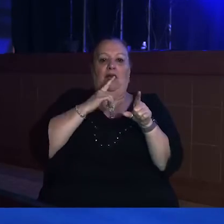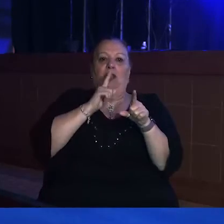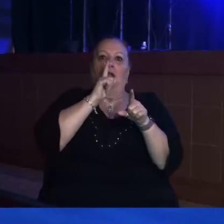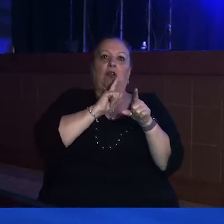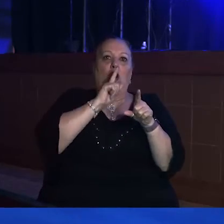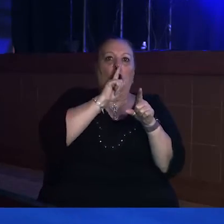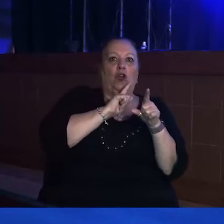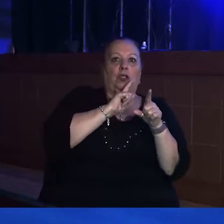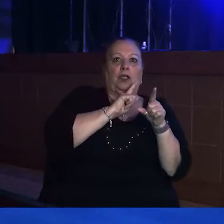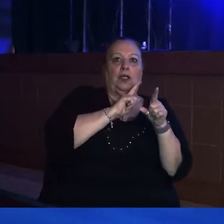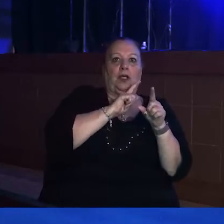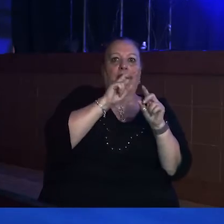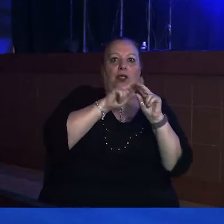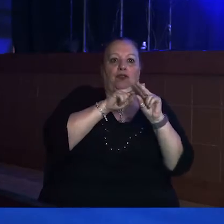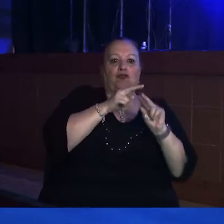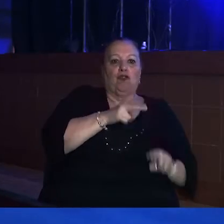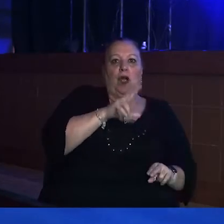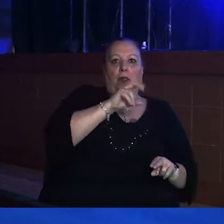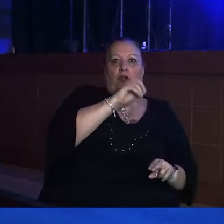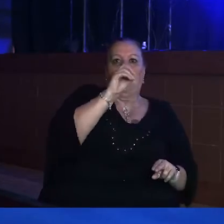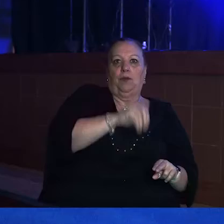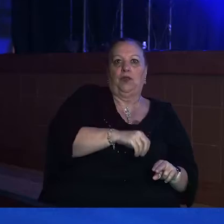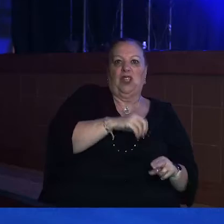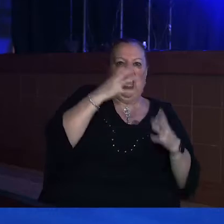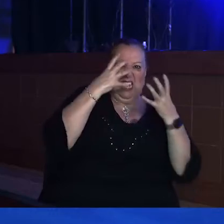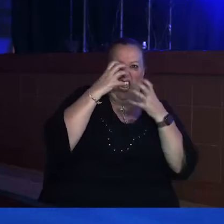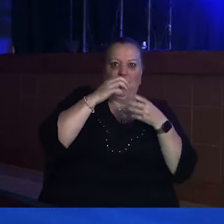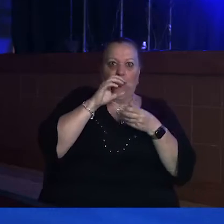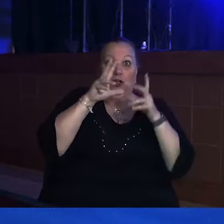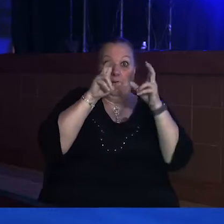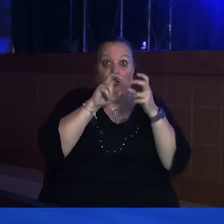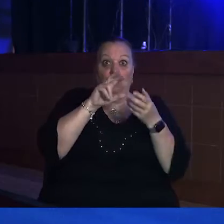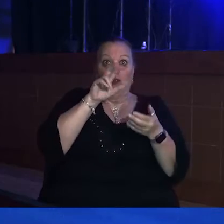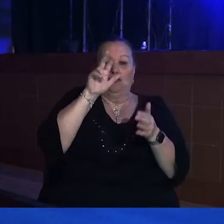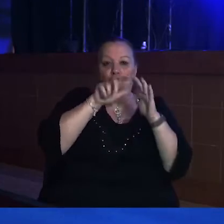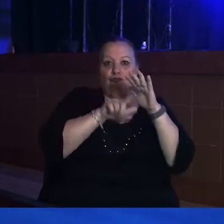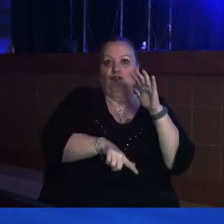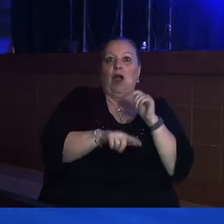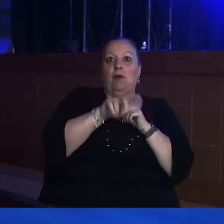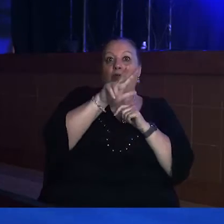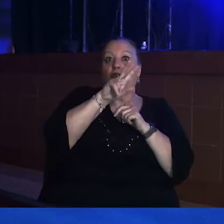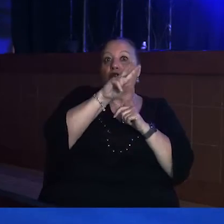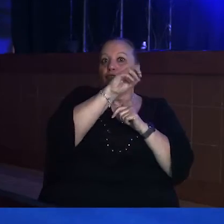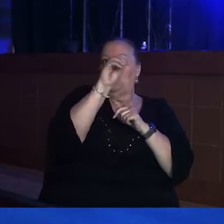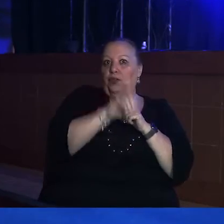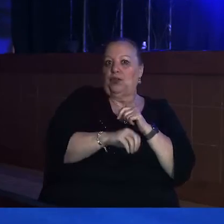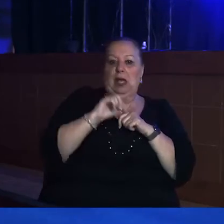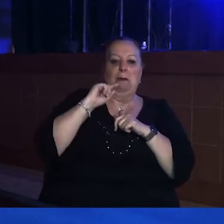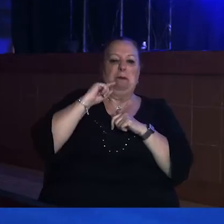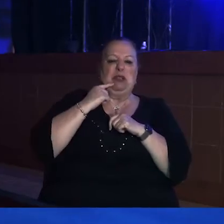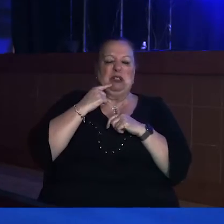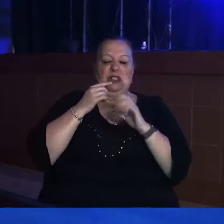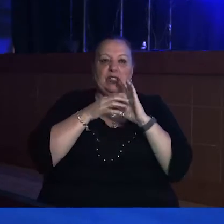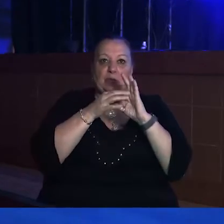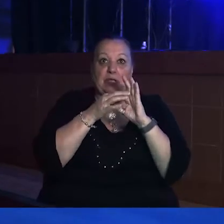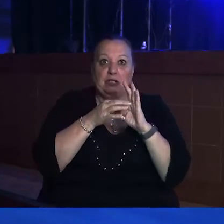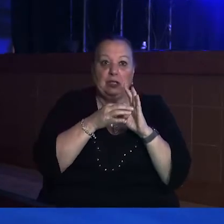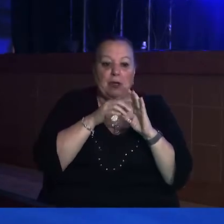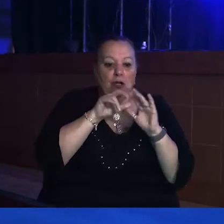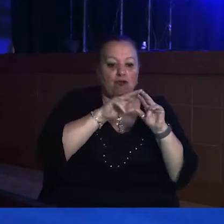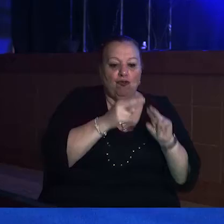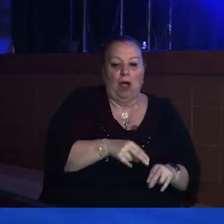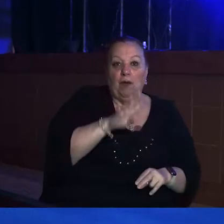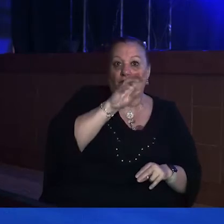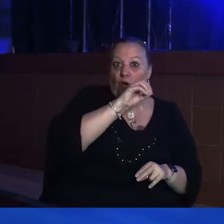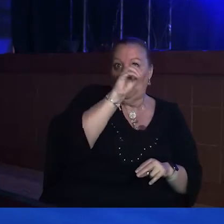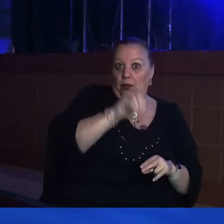drops 30%. Anger issues drop 32%. Bitterness in relationships drop 40%.